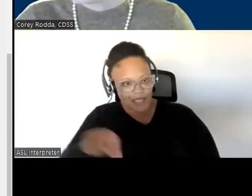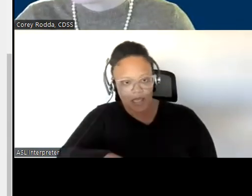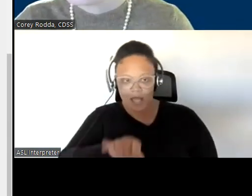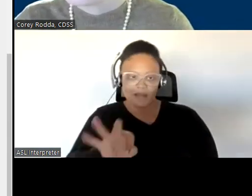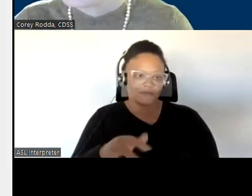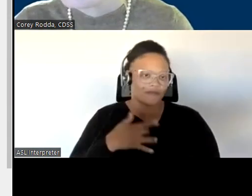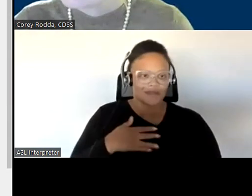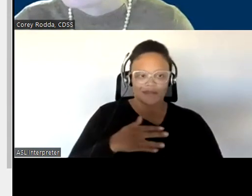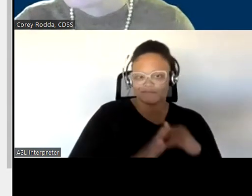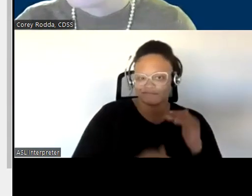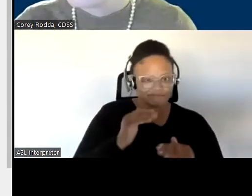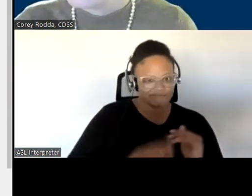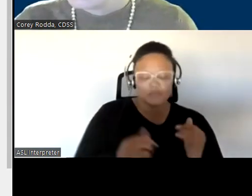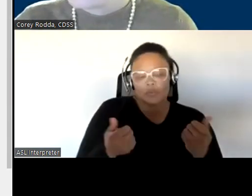comfortable.